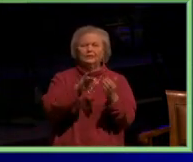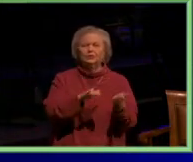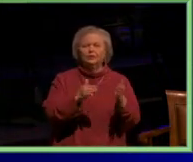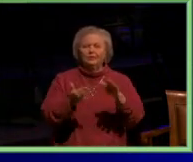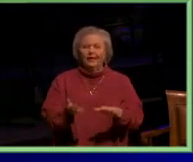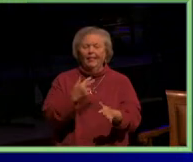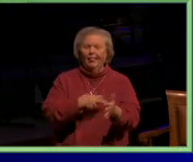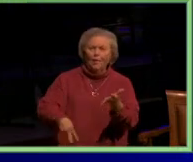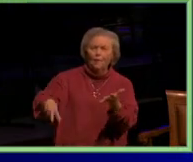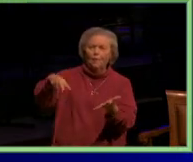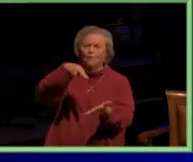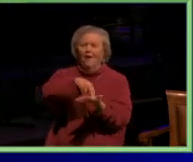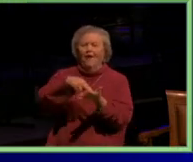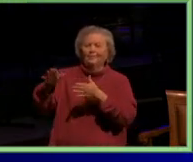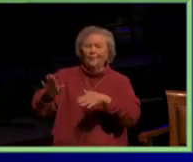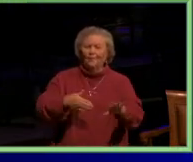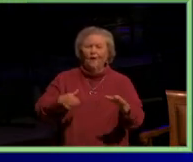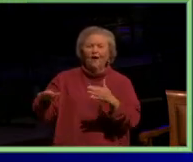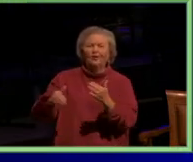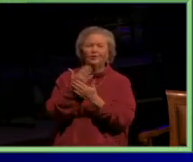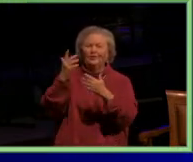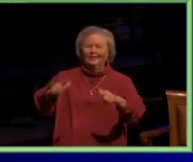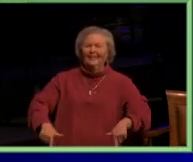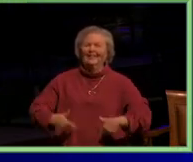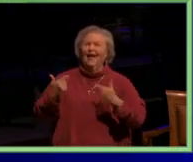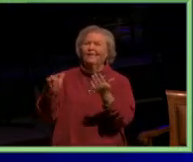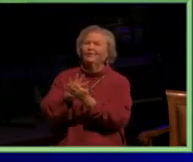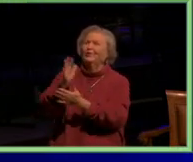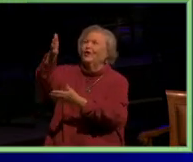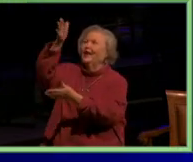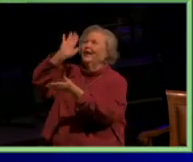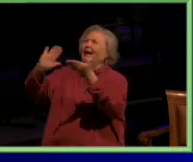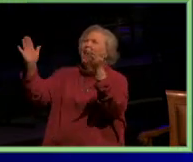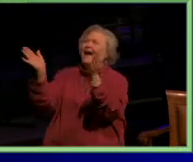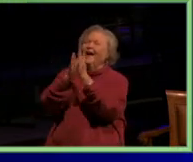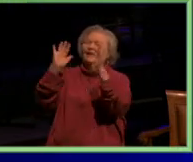and raised to walk in newness of life. Amen.